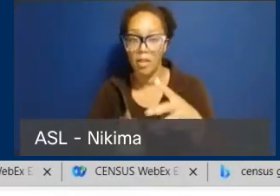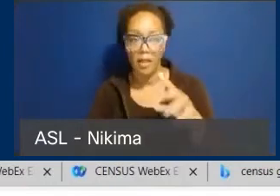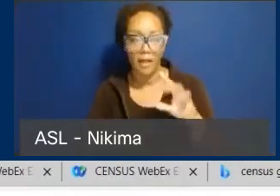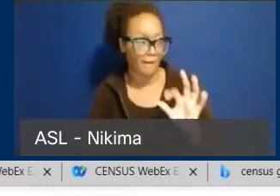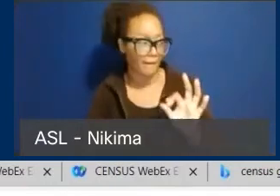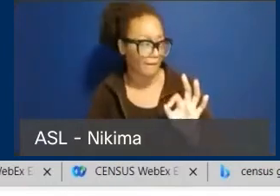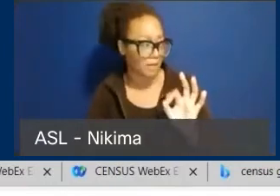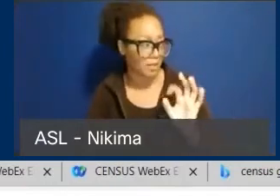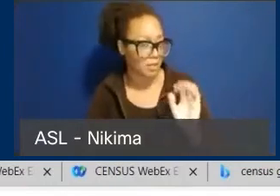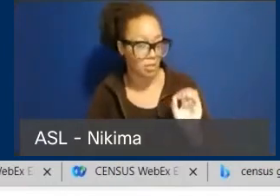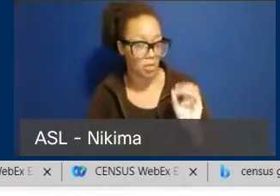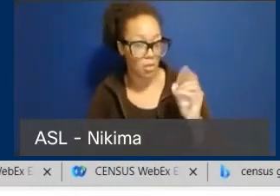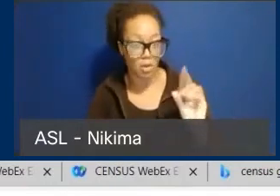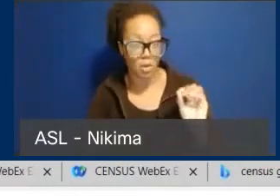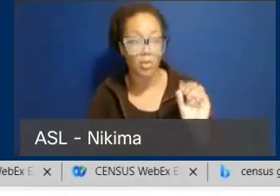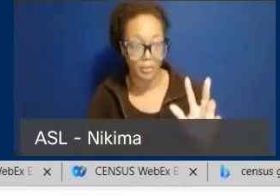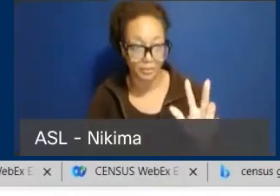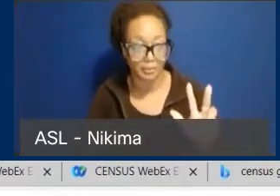S0103.